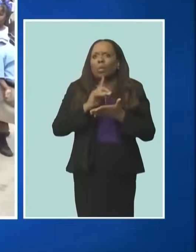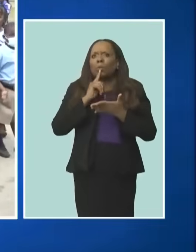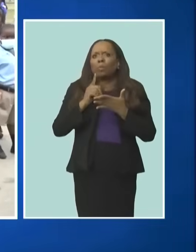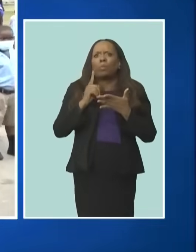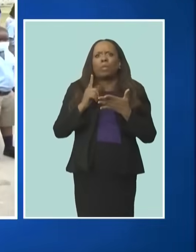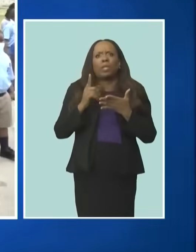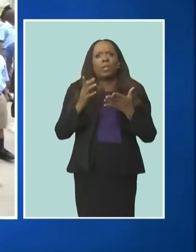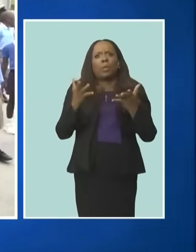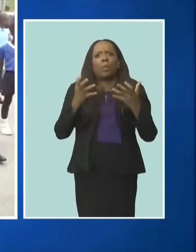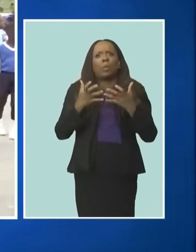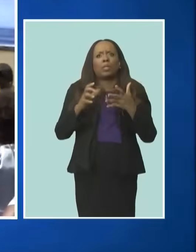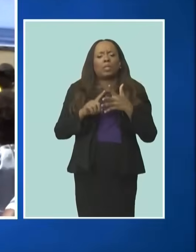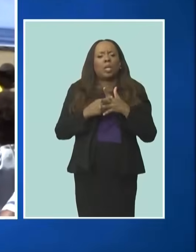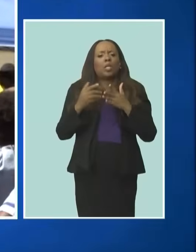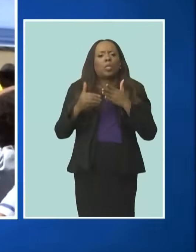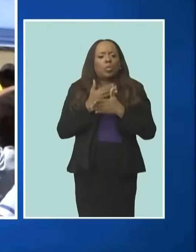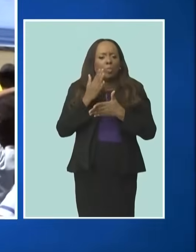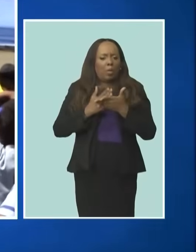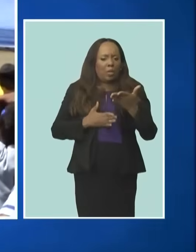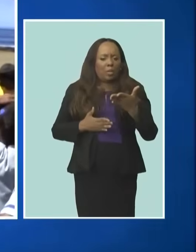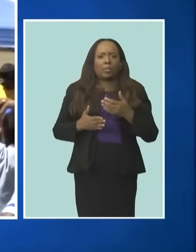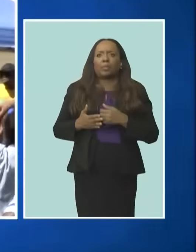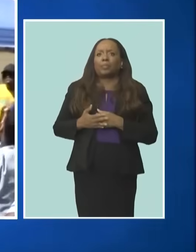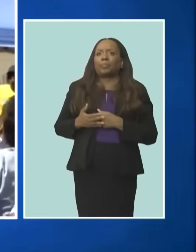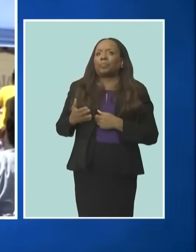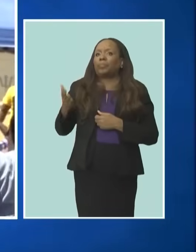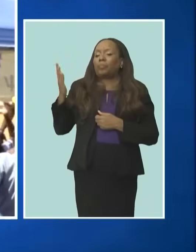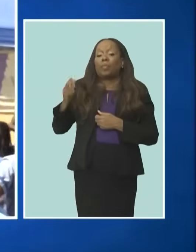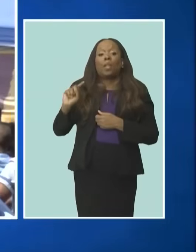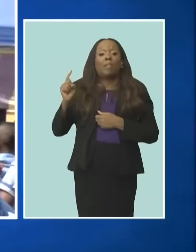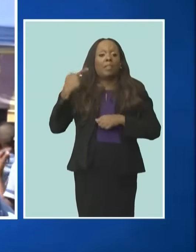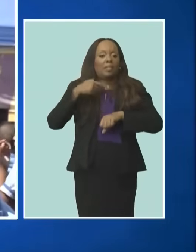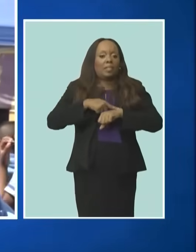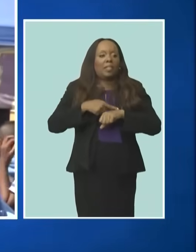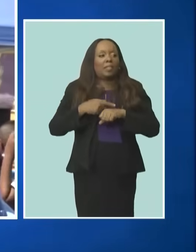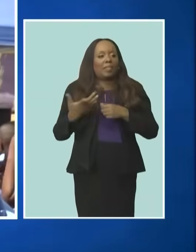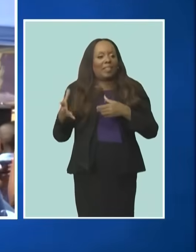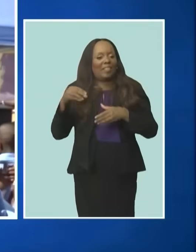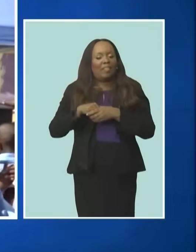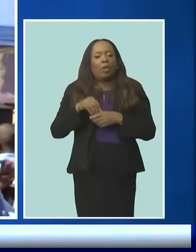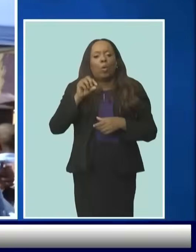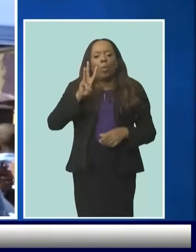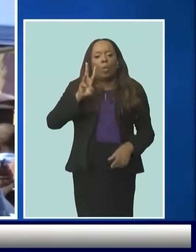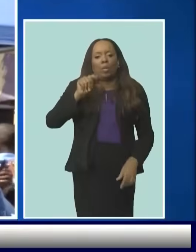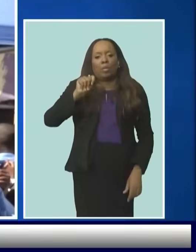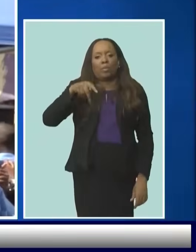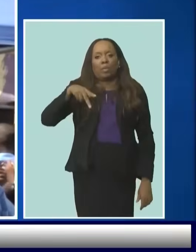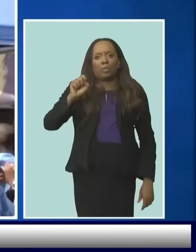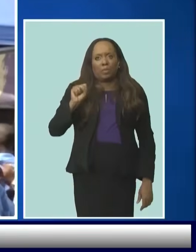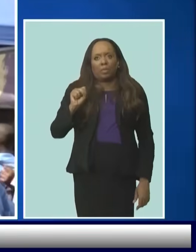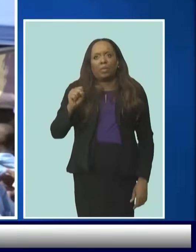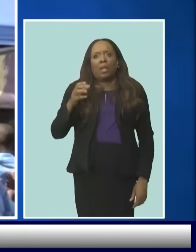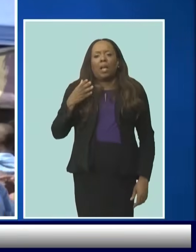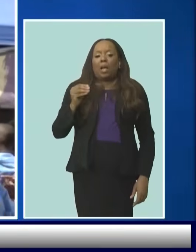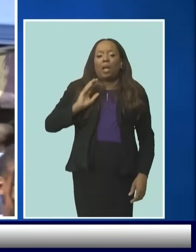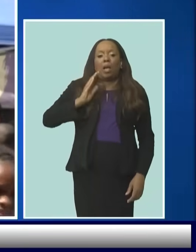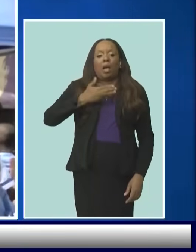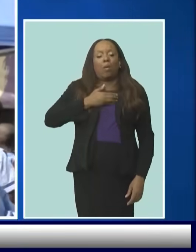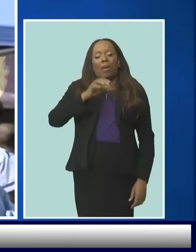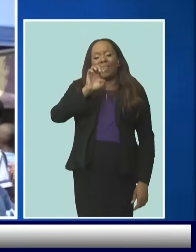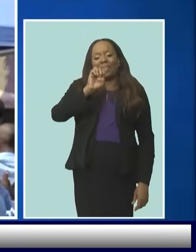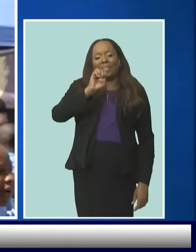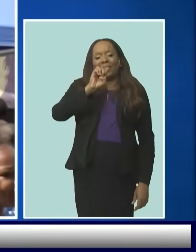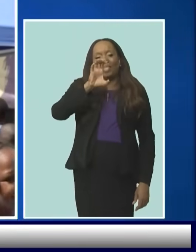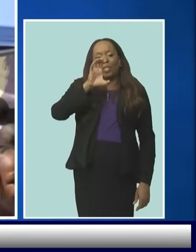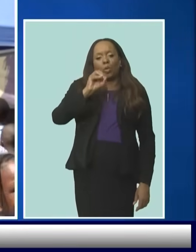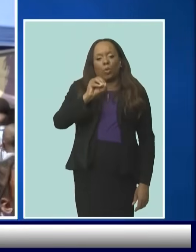program this year. It's the first time that we've ever engaged with West Terrace School in an activity, and the essence of the EcoFit Youth Program is to